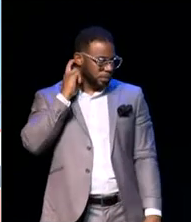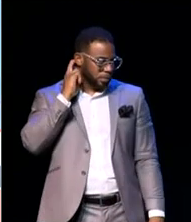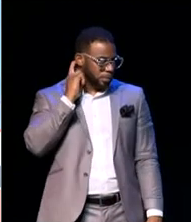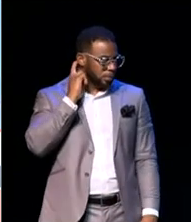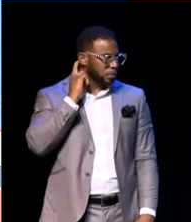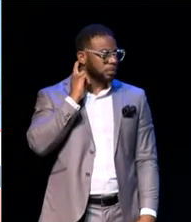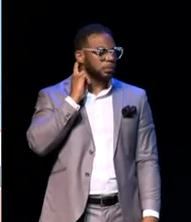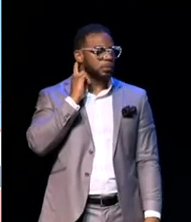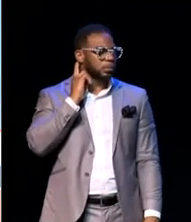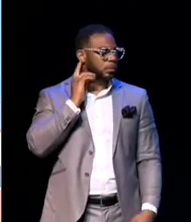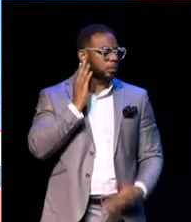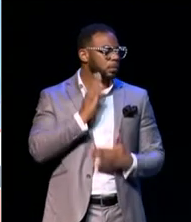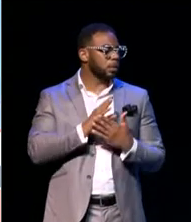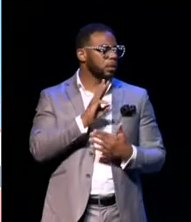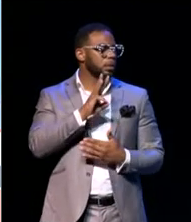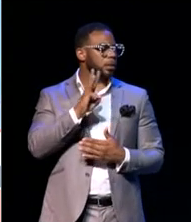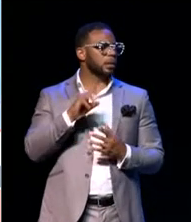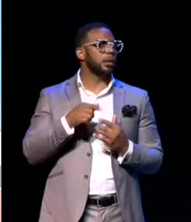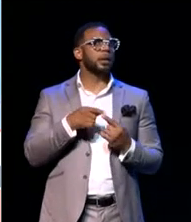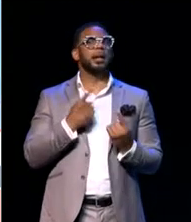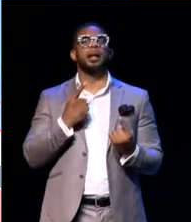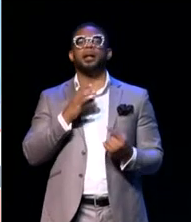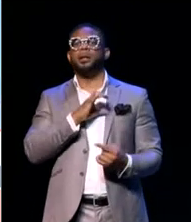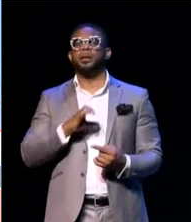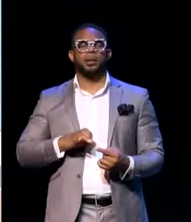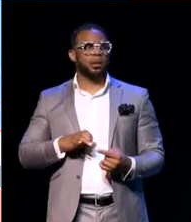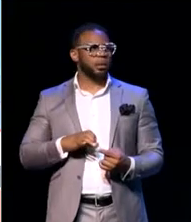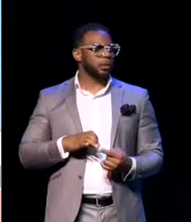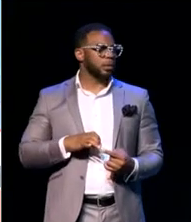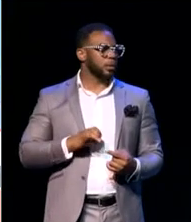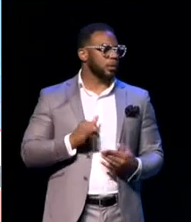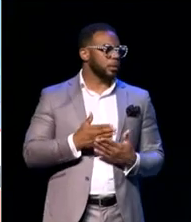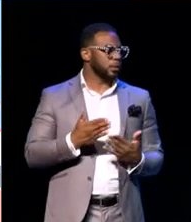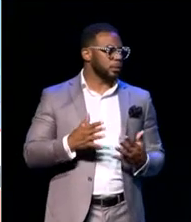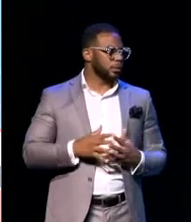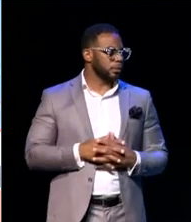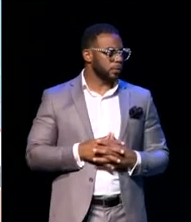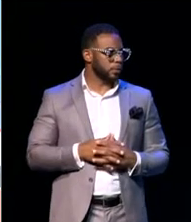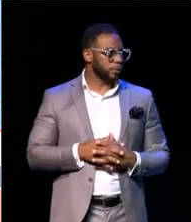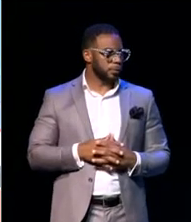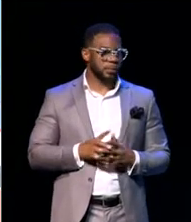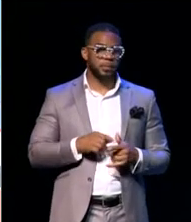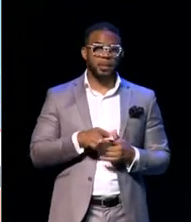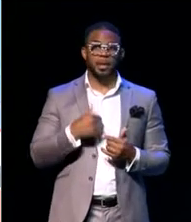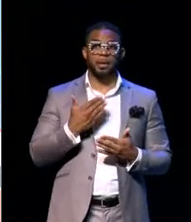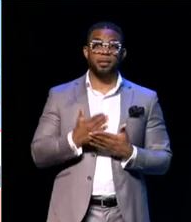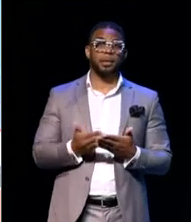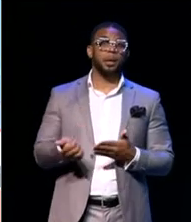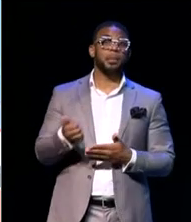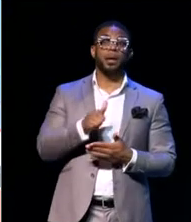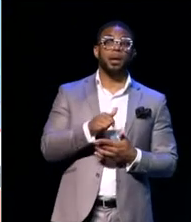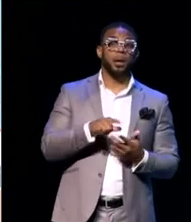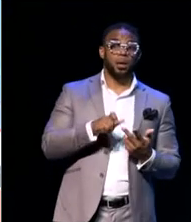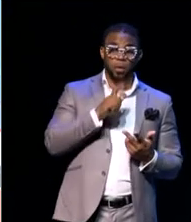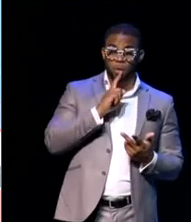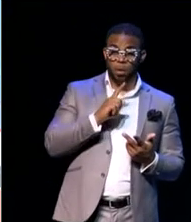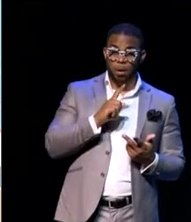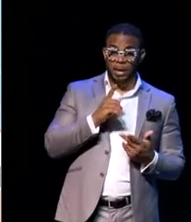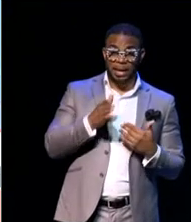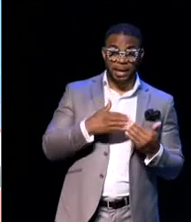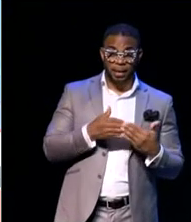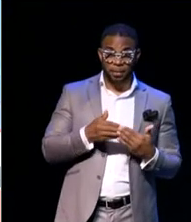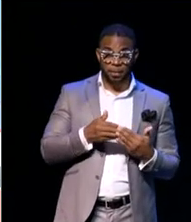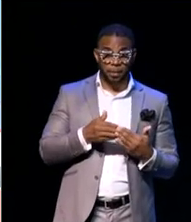which is a part of 666 and the Antichrist and that sort of thing. And then you have some who